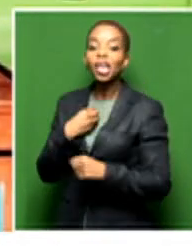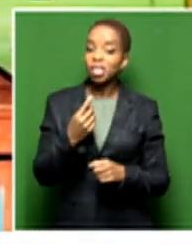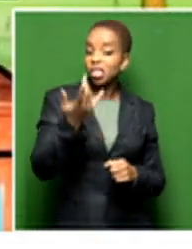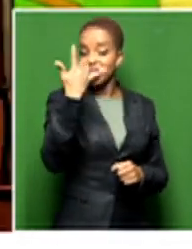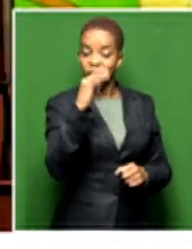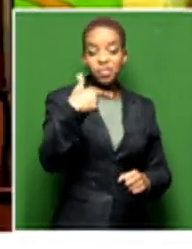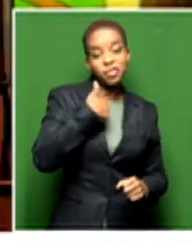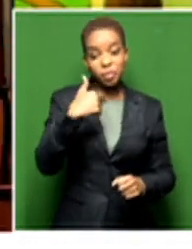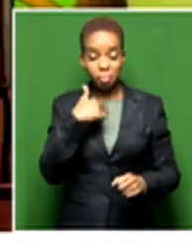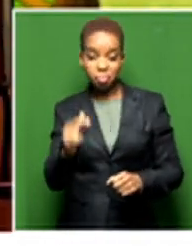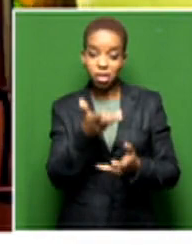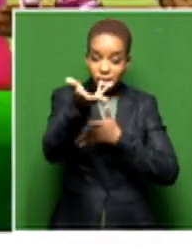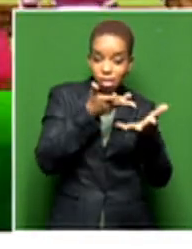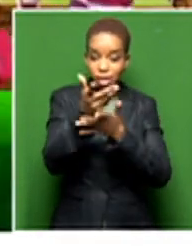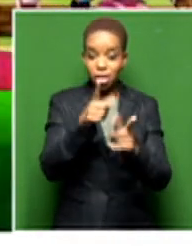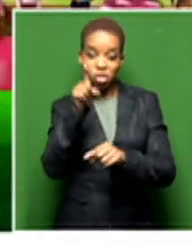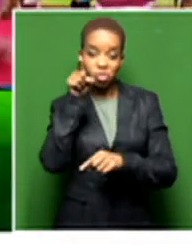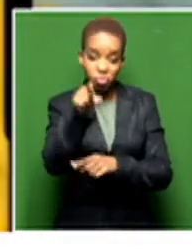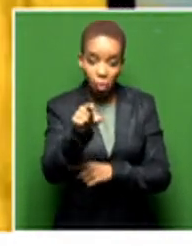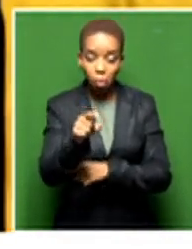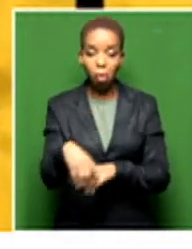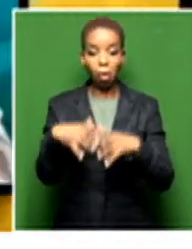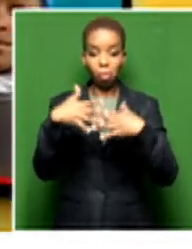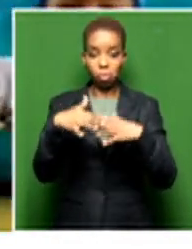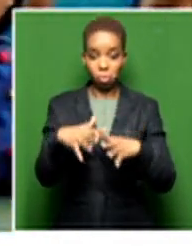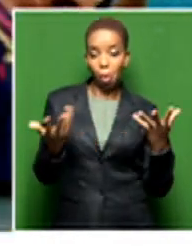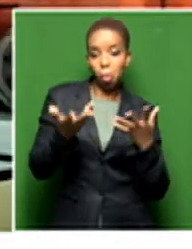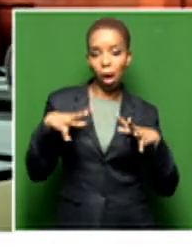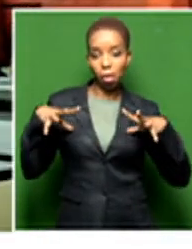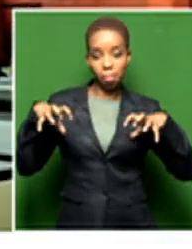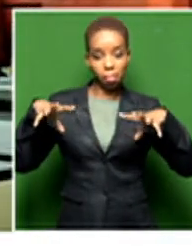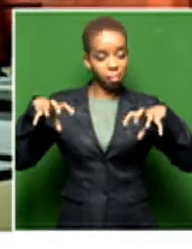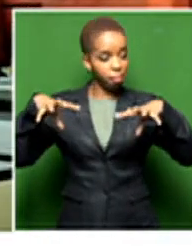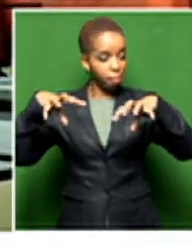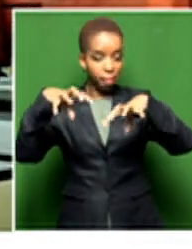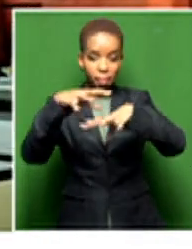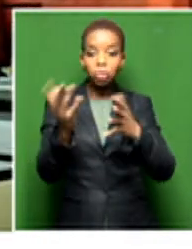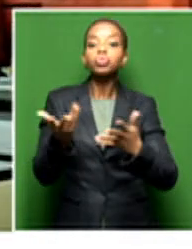Elmo's talking to you on the web, where are the spiders?